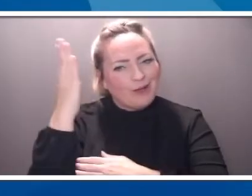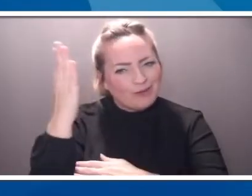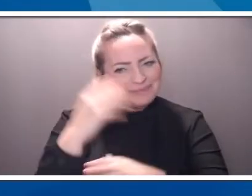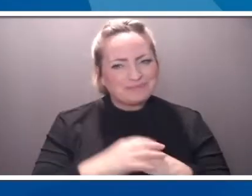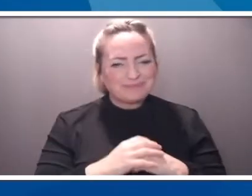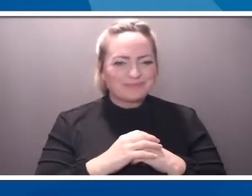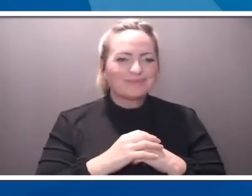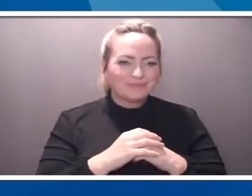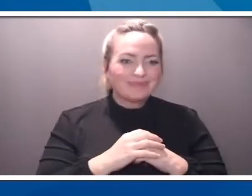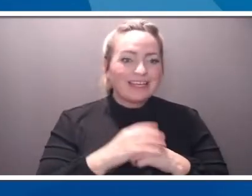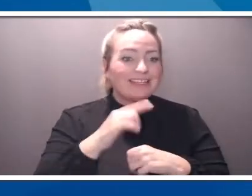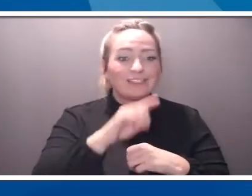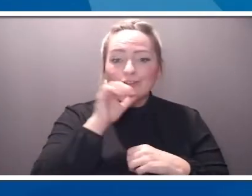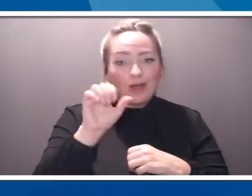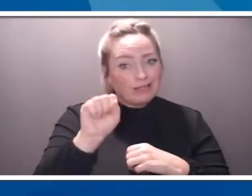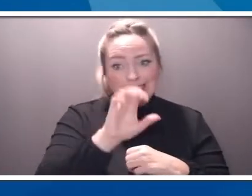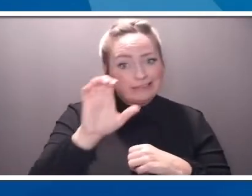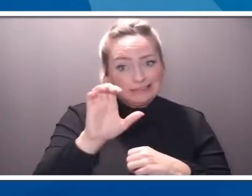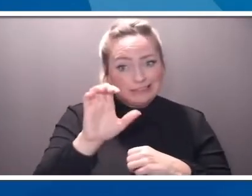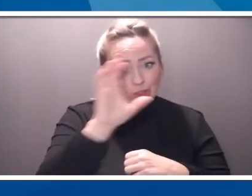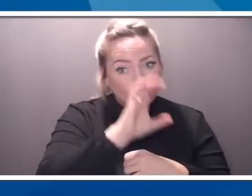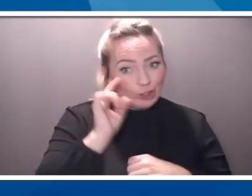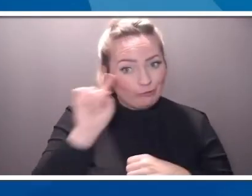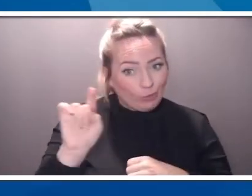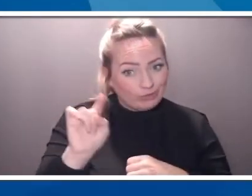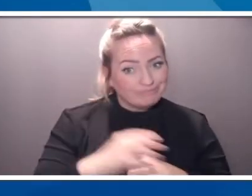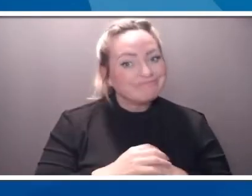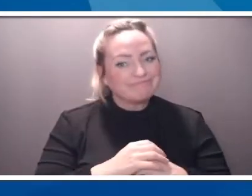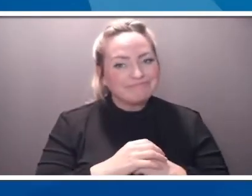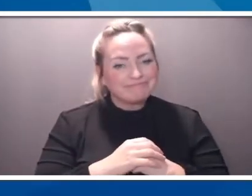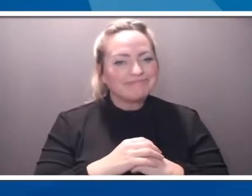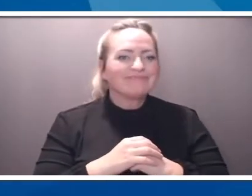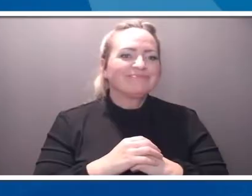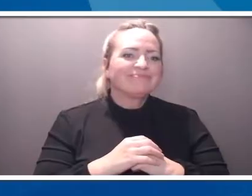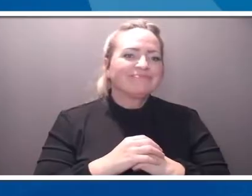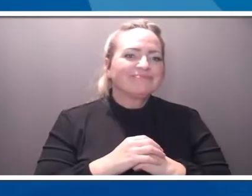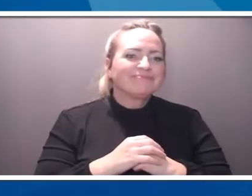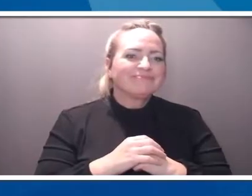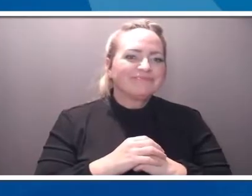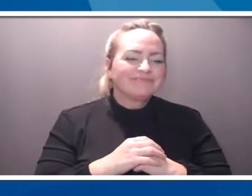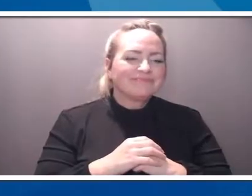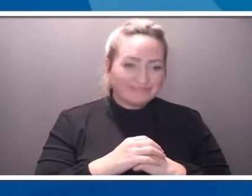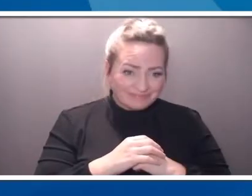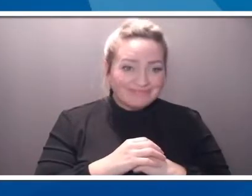for the title of my talk. These aren't the SCs you're looking for.